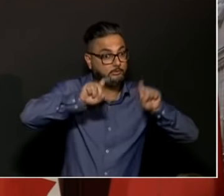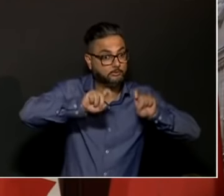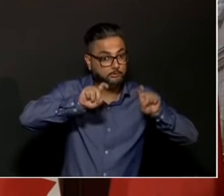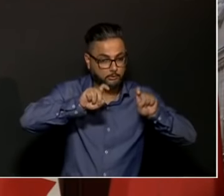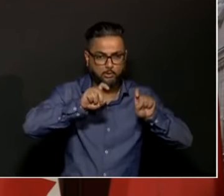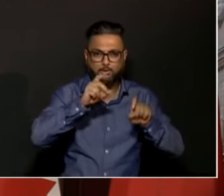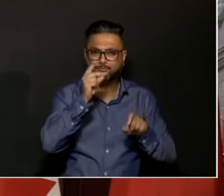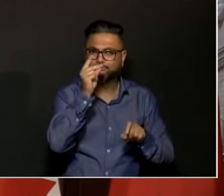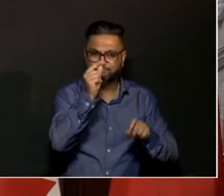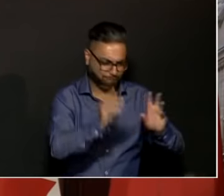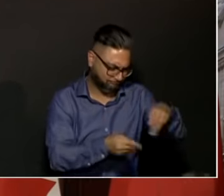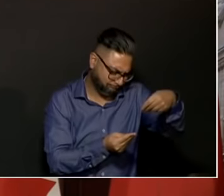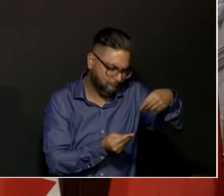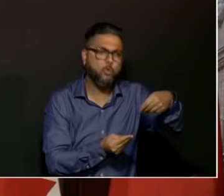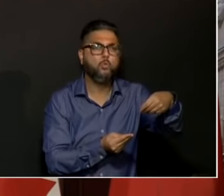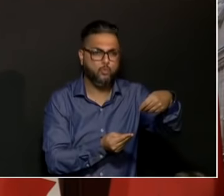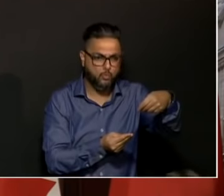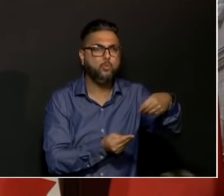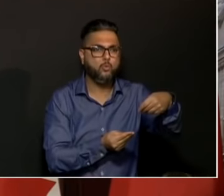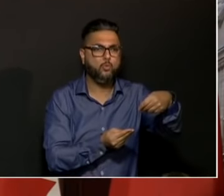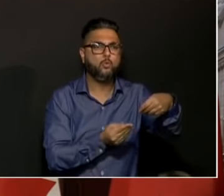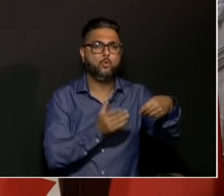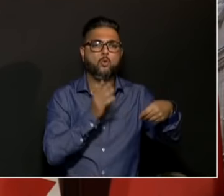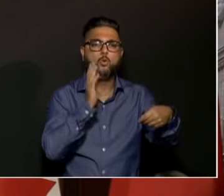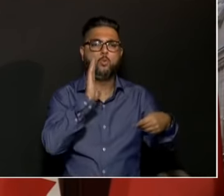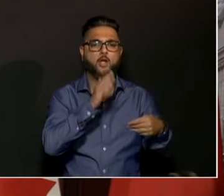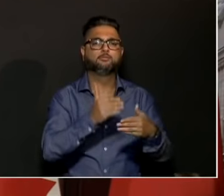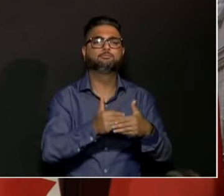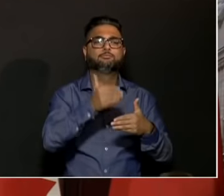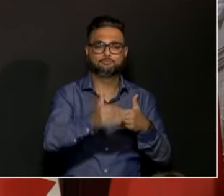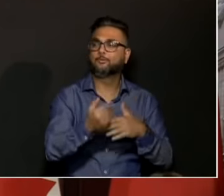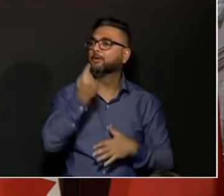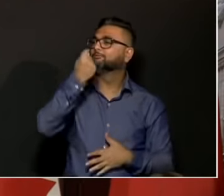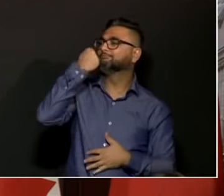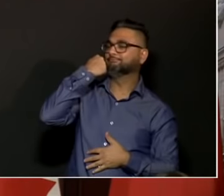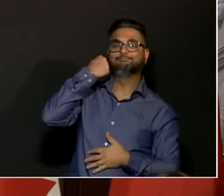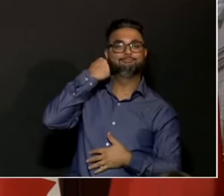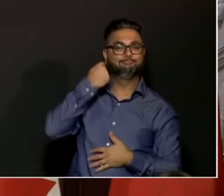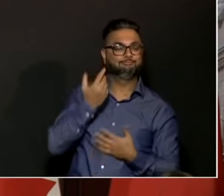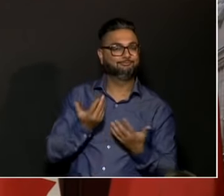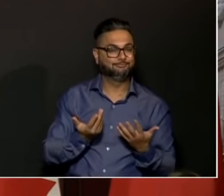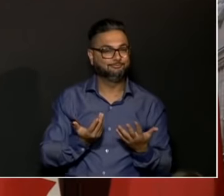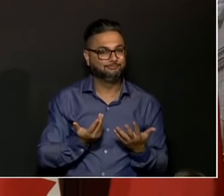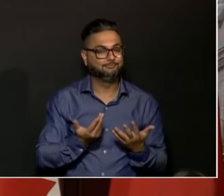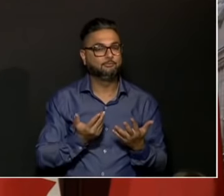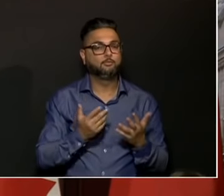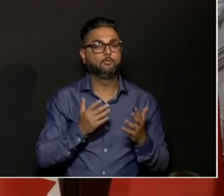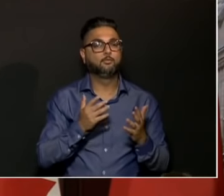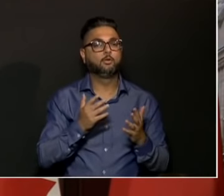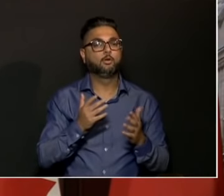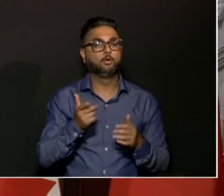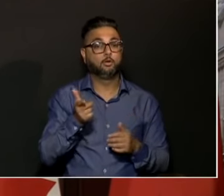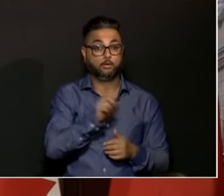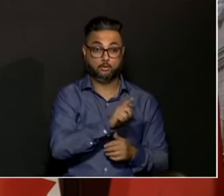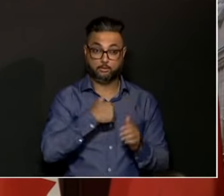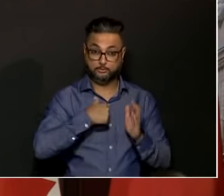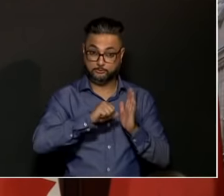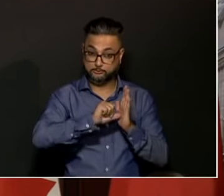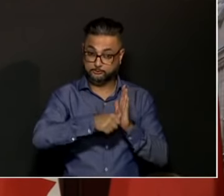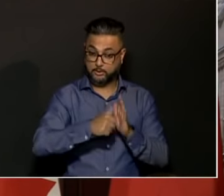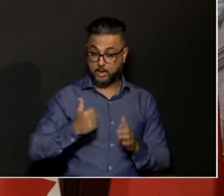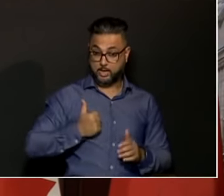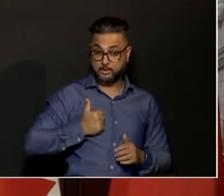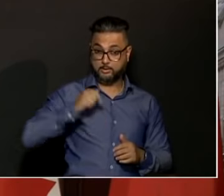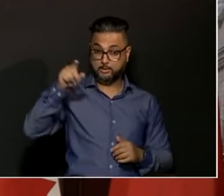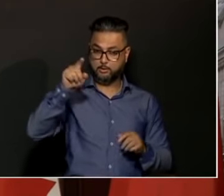has symptoms, and then they can go to the next step, which is a nasal swab. But I'll pass it over to the minister. But I want to emphasize, Health Canada plays an